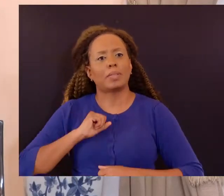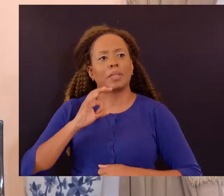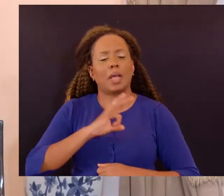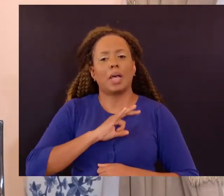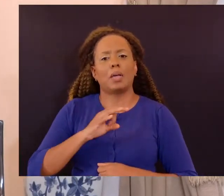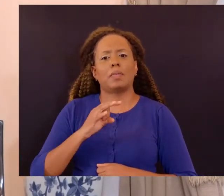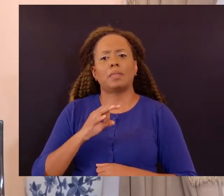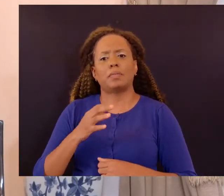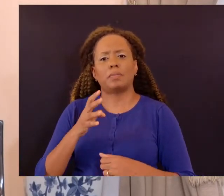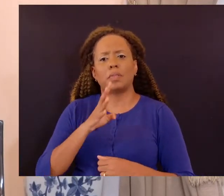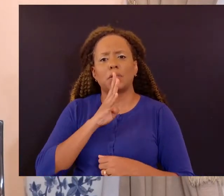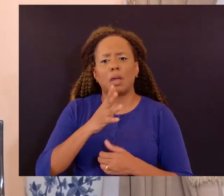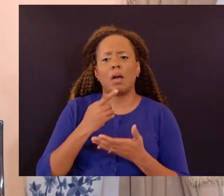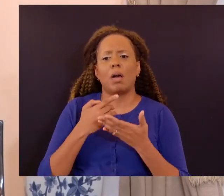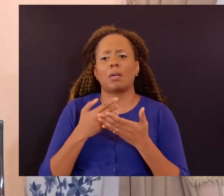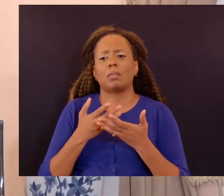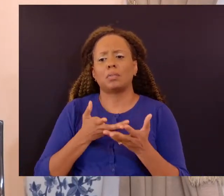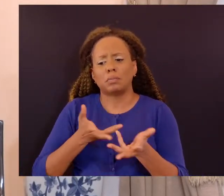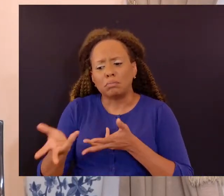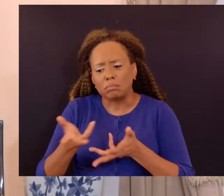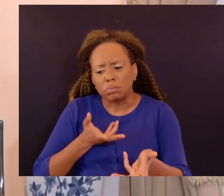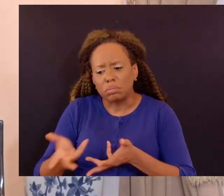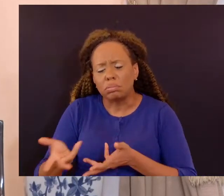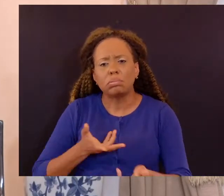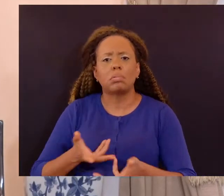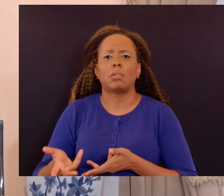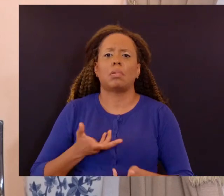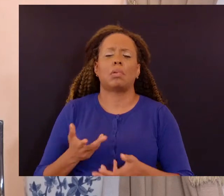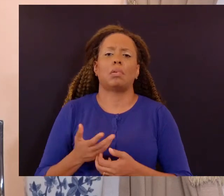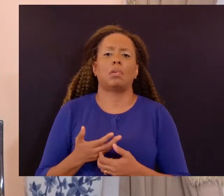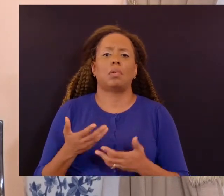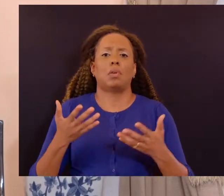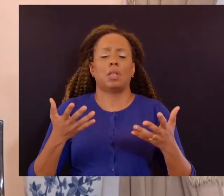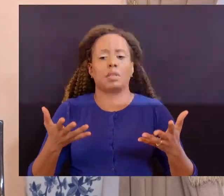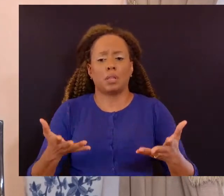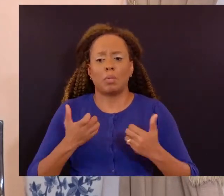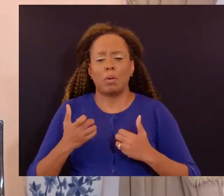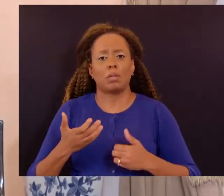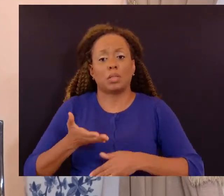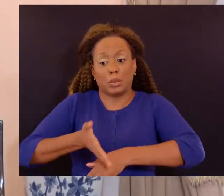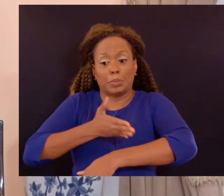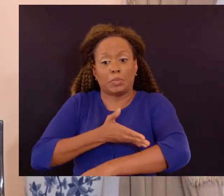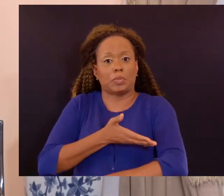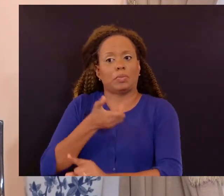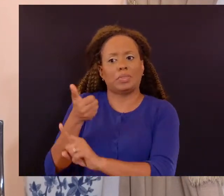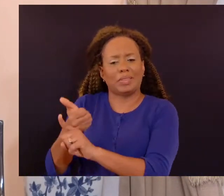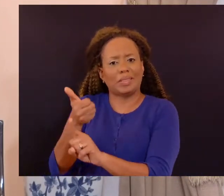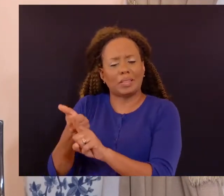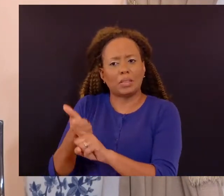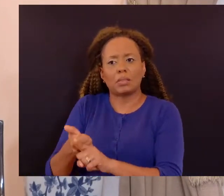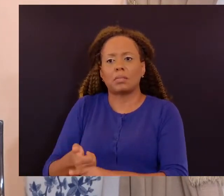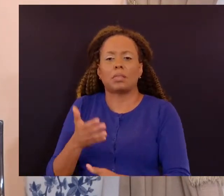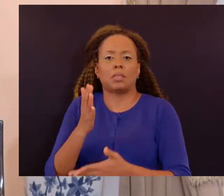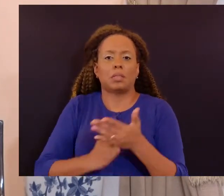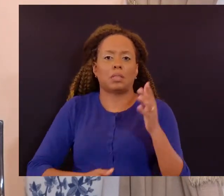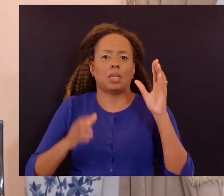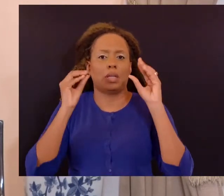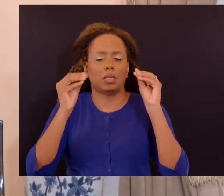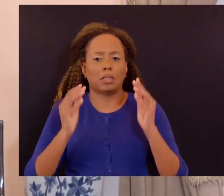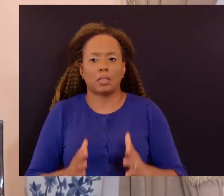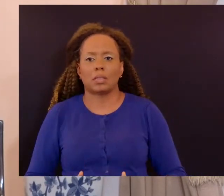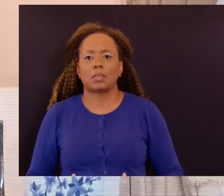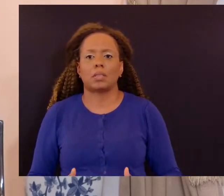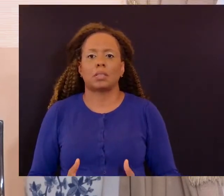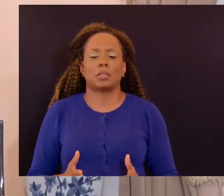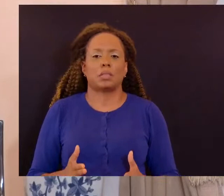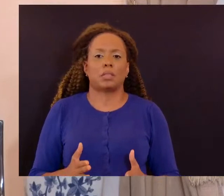experiencing so that they are in a position to better deliver instruction in the classroom. Some of them have taken it up,